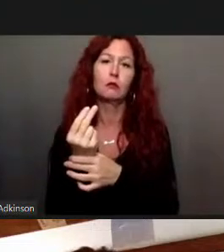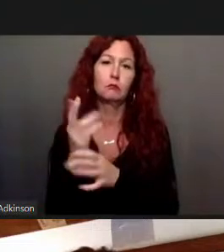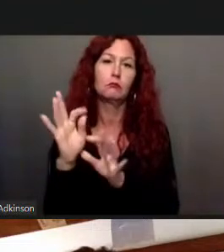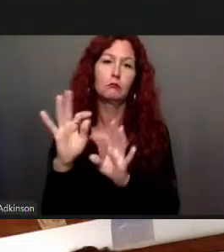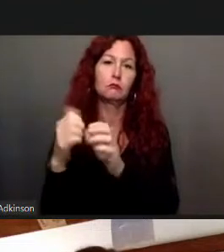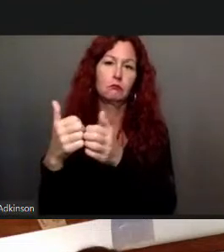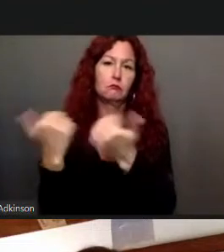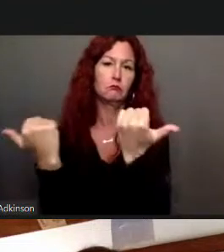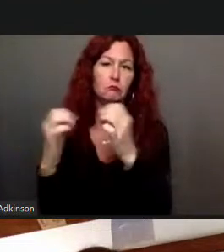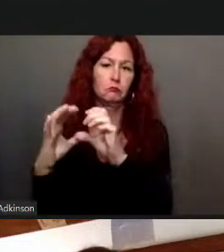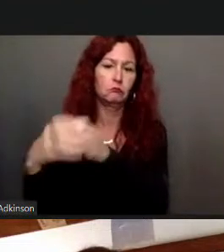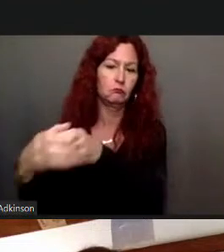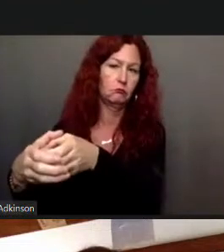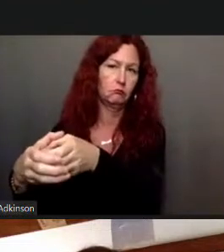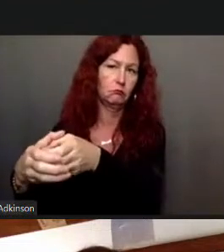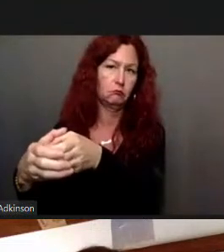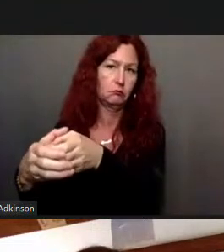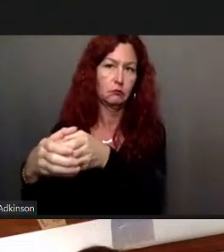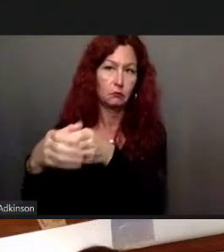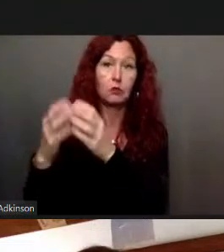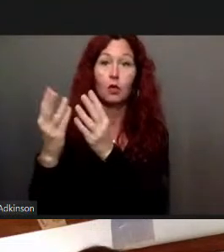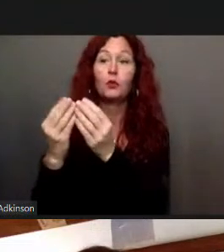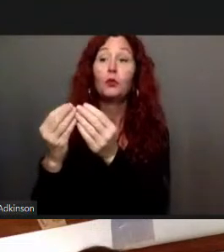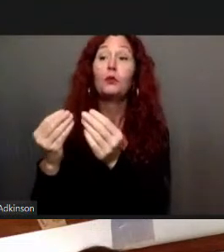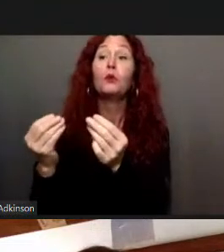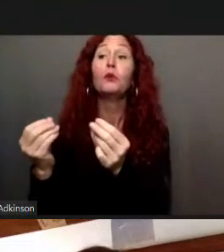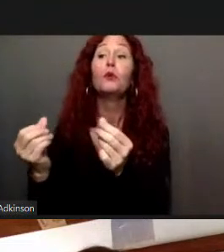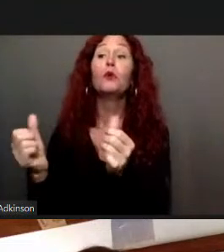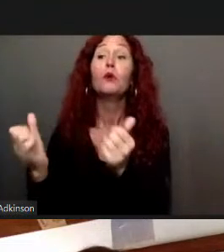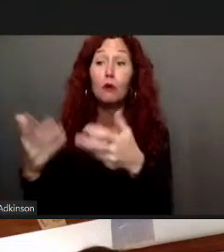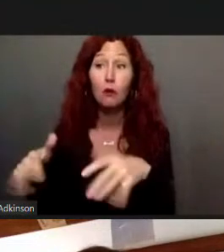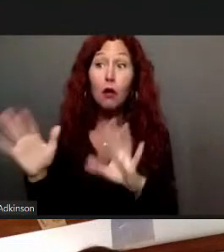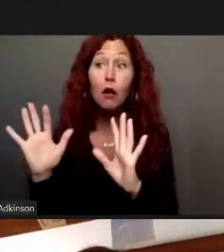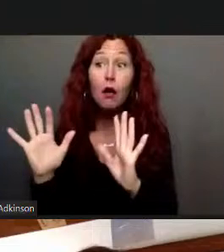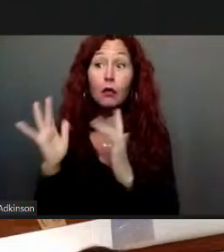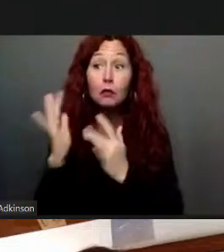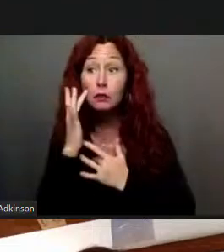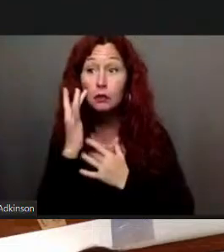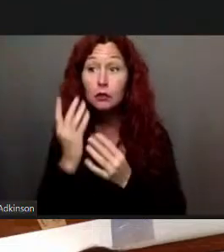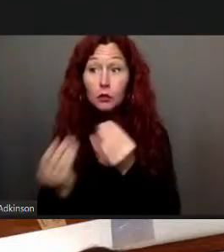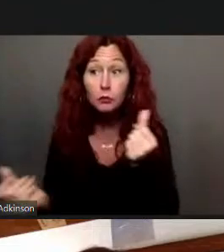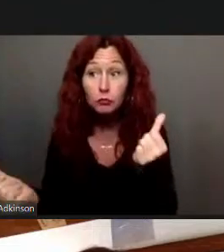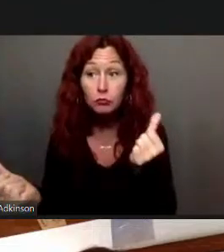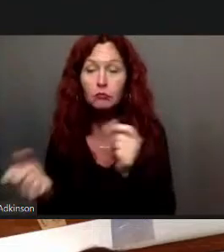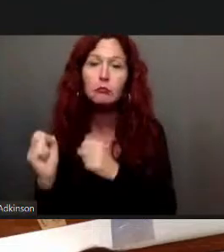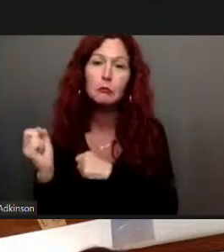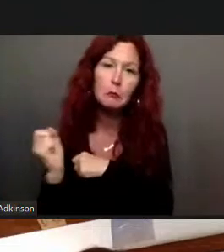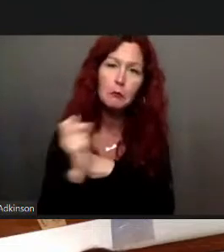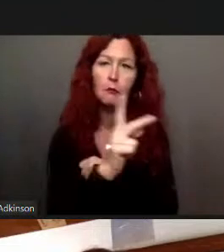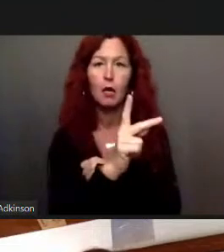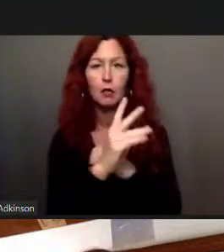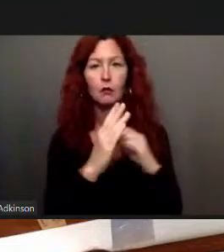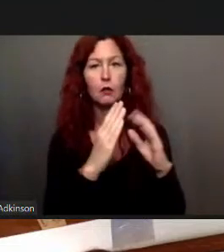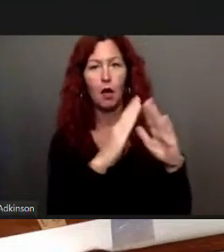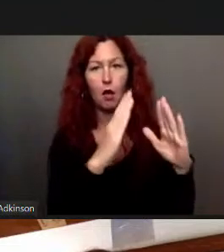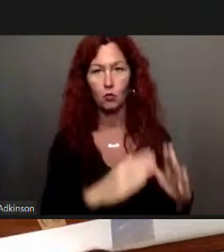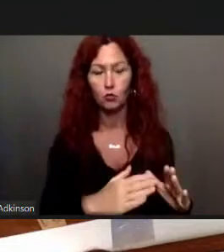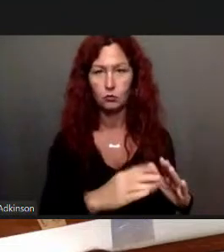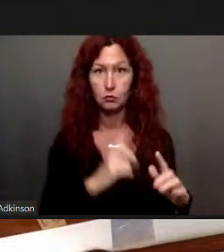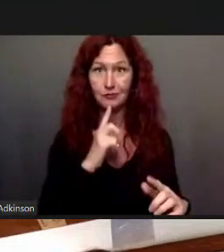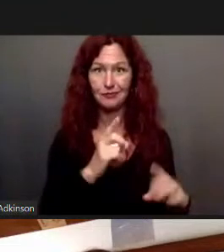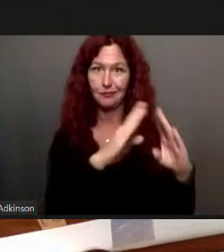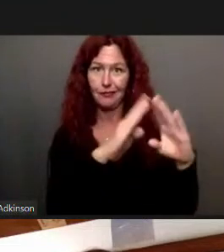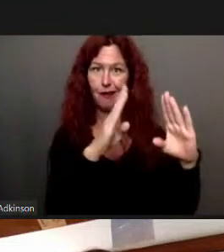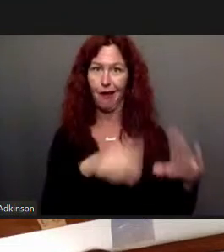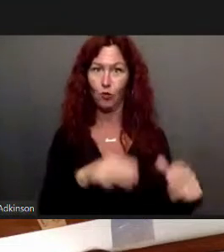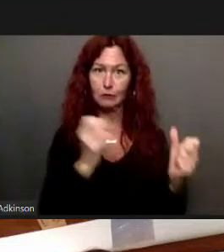spaces being positive or possible, high probability of being positive. So they don't go back into a crowded space and basically give